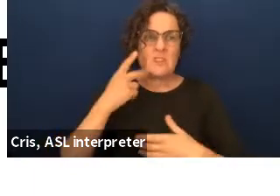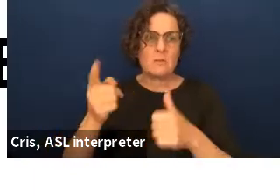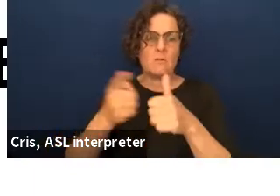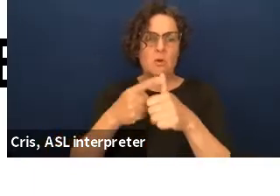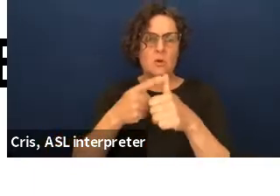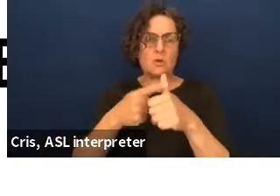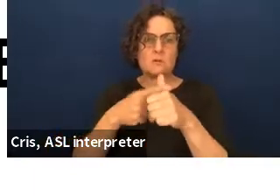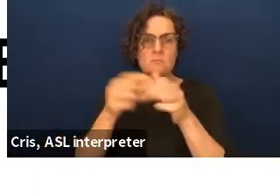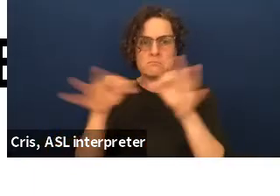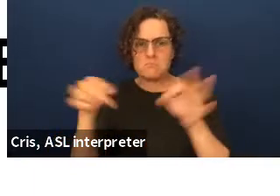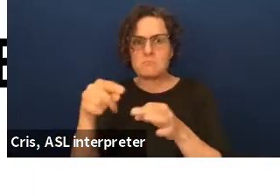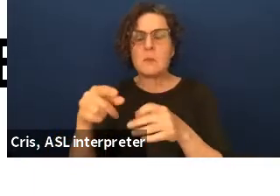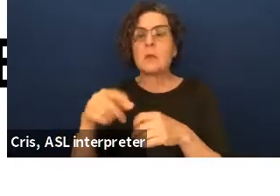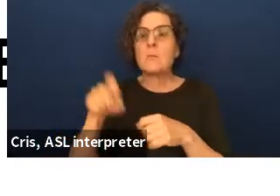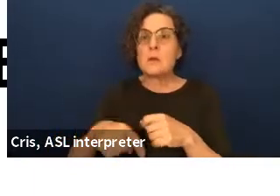eye protection.